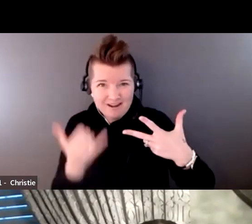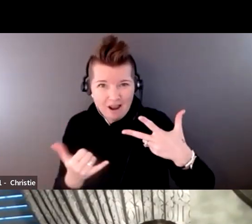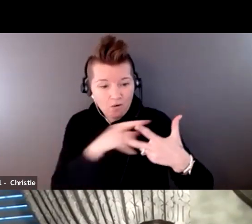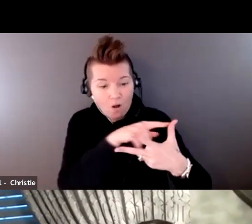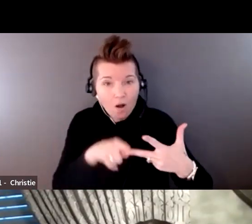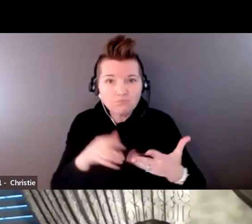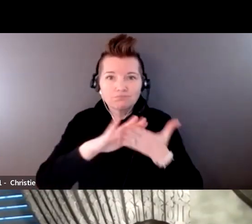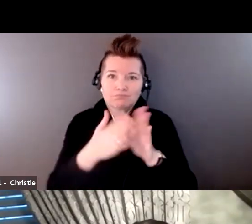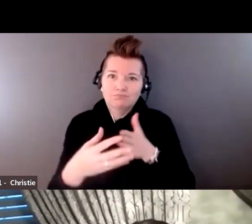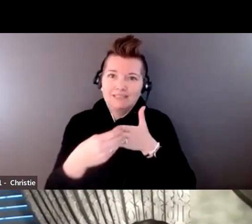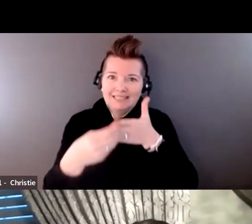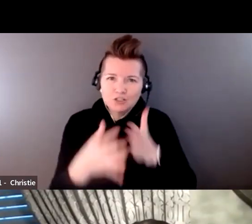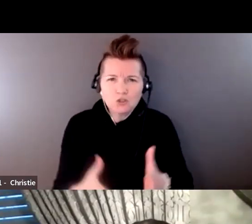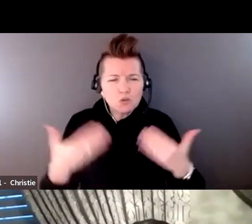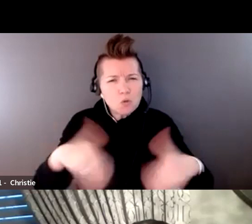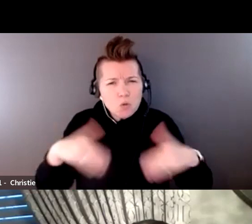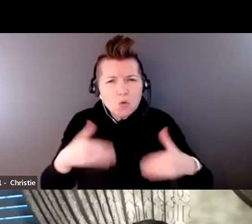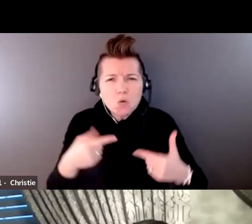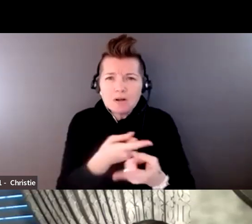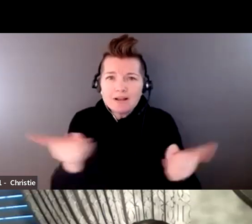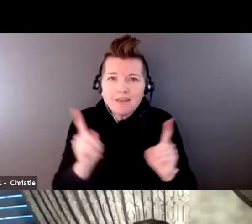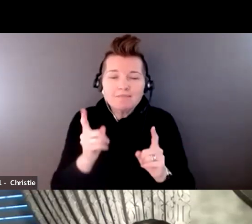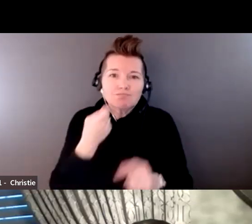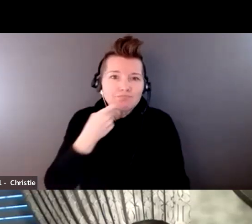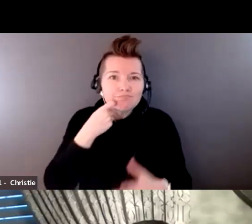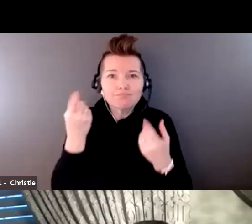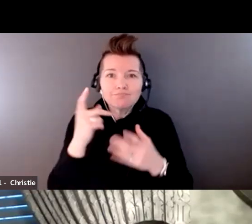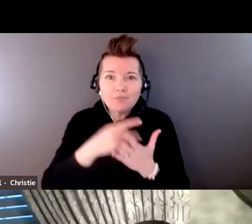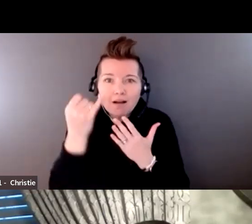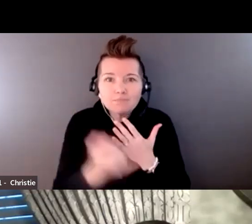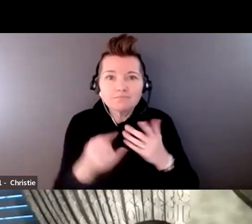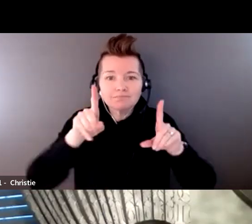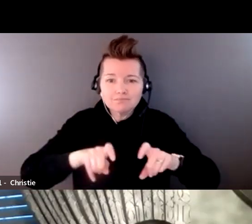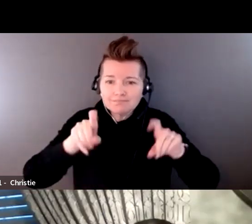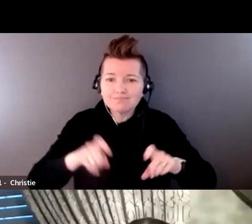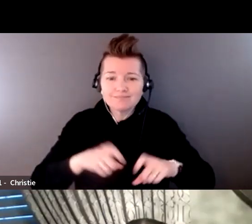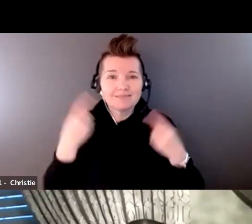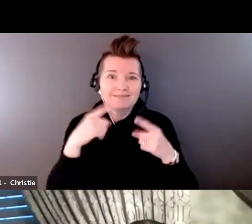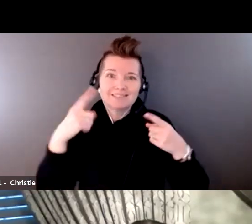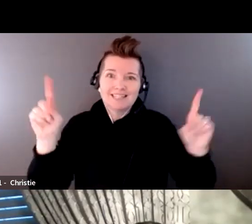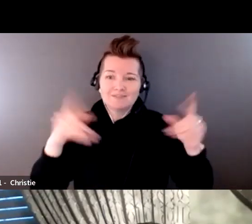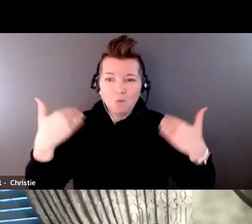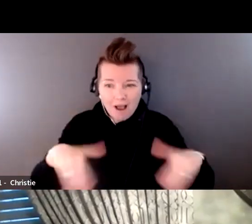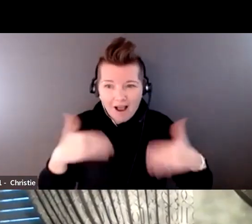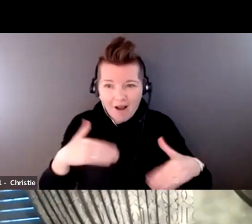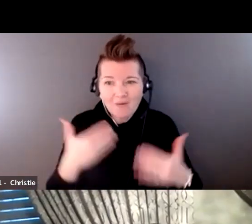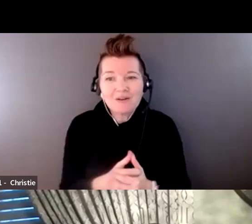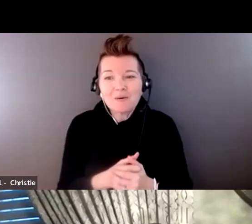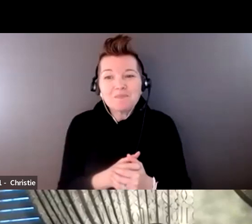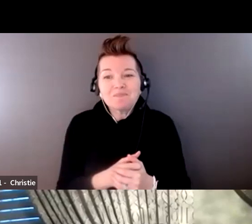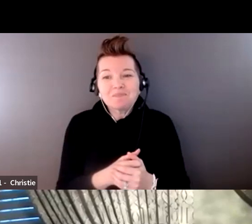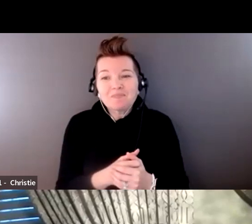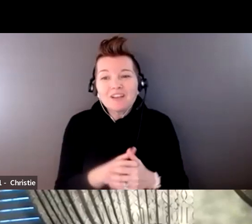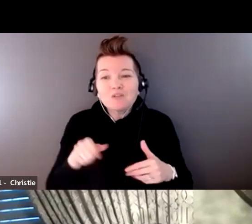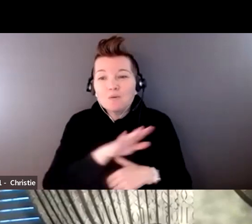in the success of our recent employment pilot project. They are so steadfast in upholding and advocating the needs of their